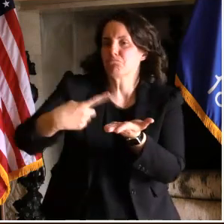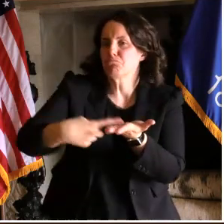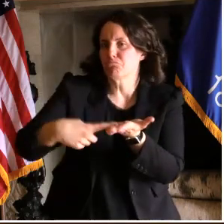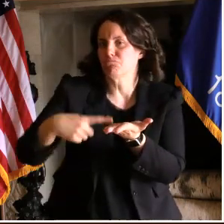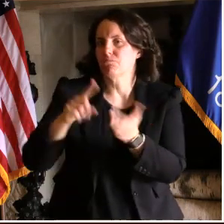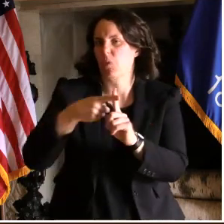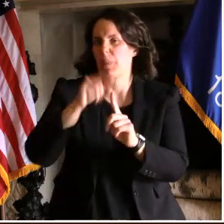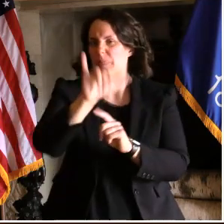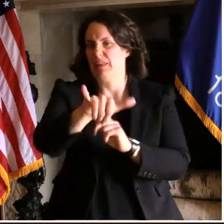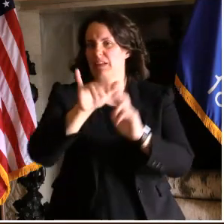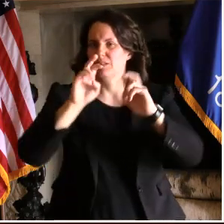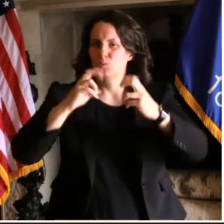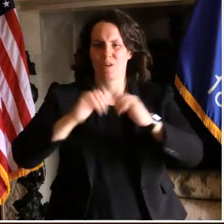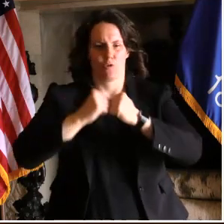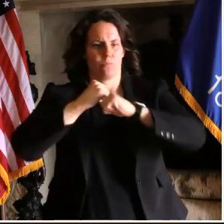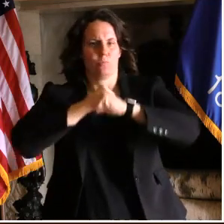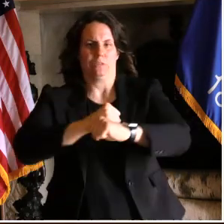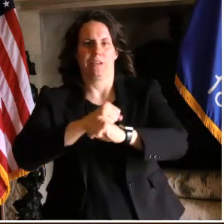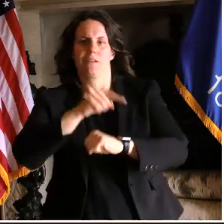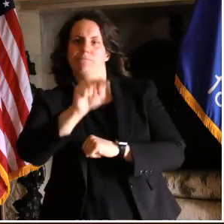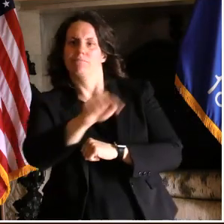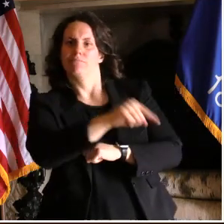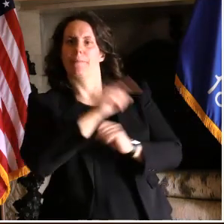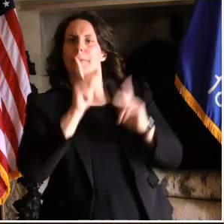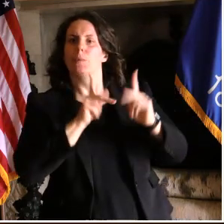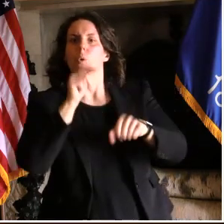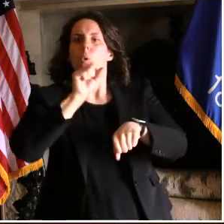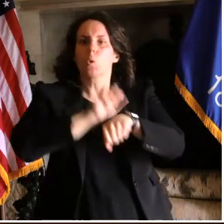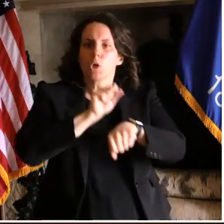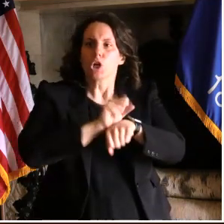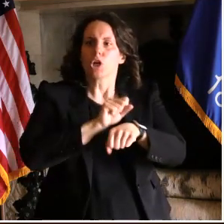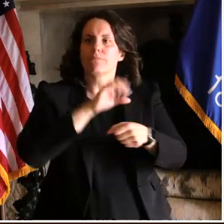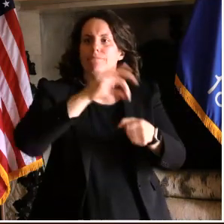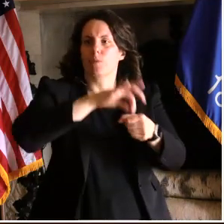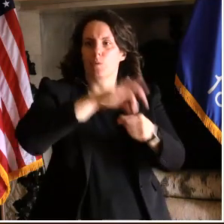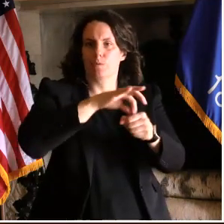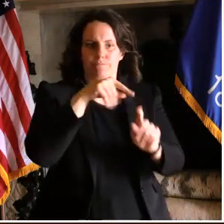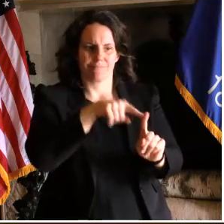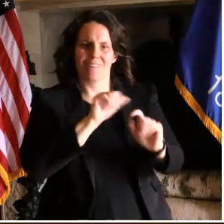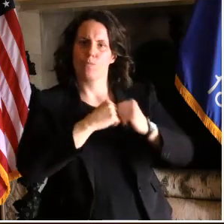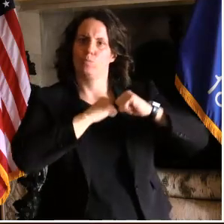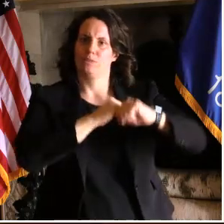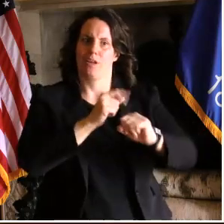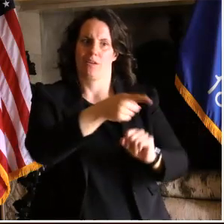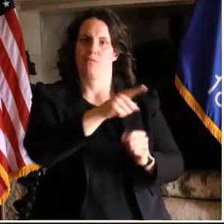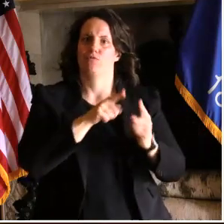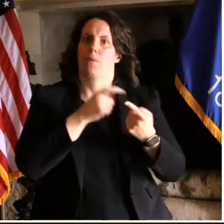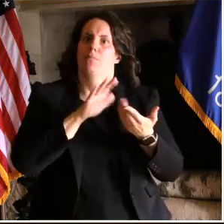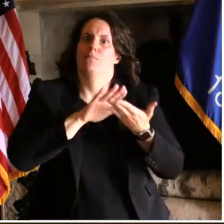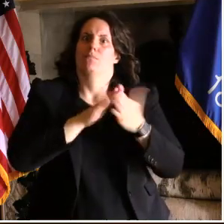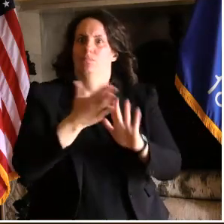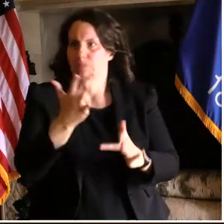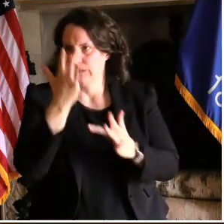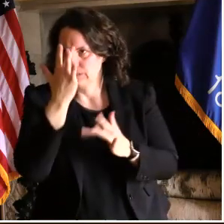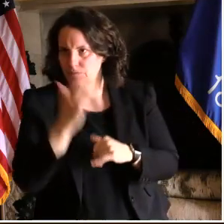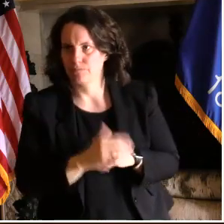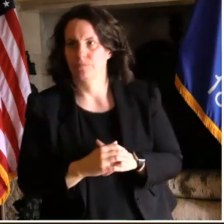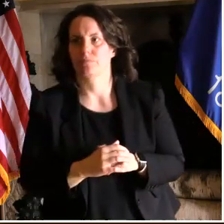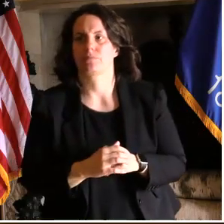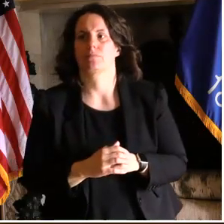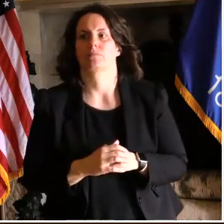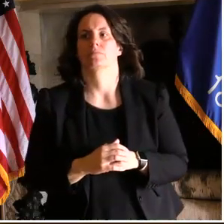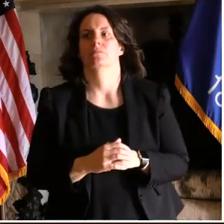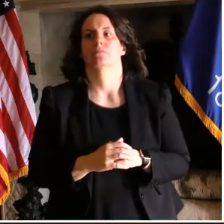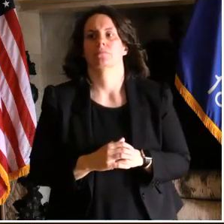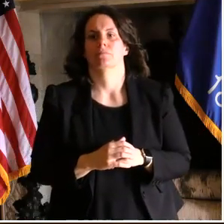protection devices, whether it's masks or other things for our poll workers. Many of them already have that, and that's part of the analysis that we're